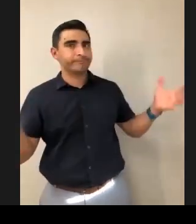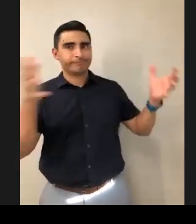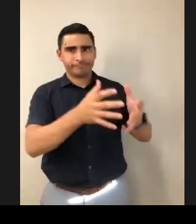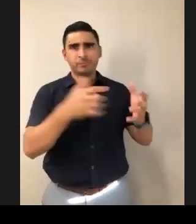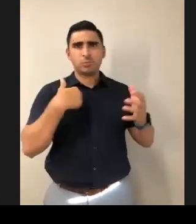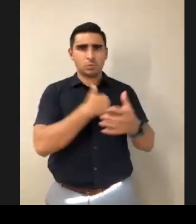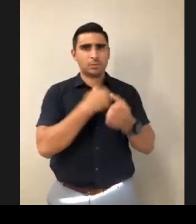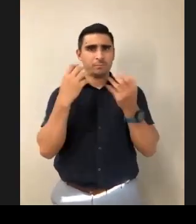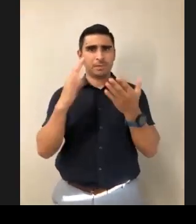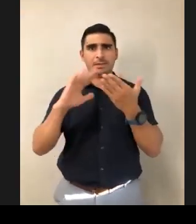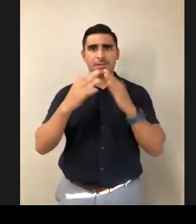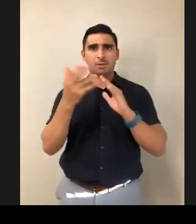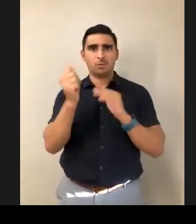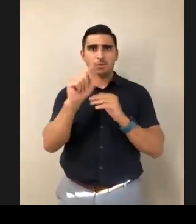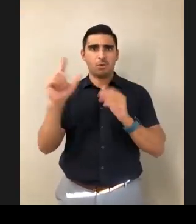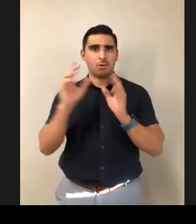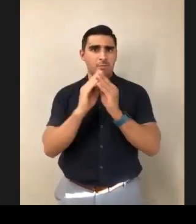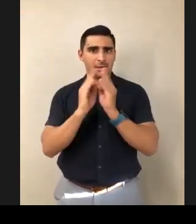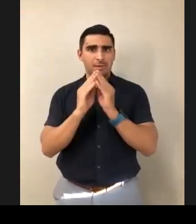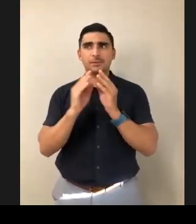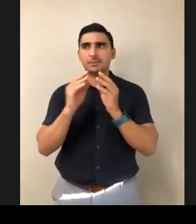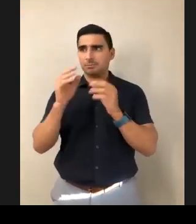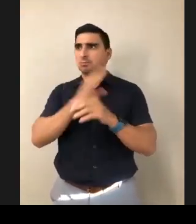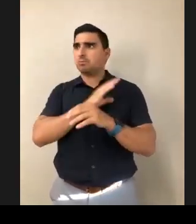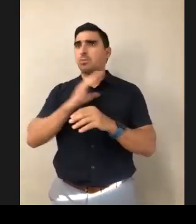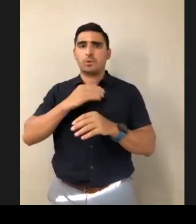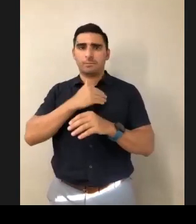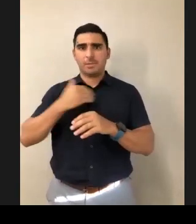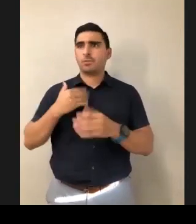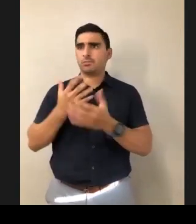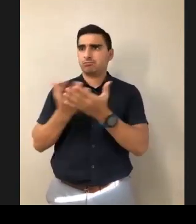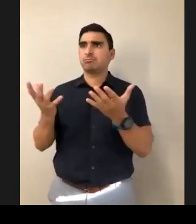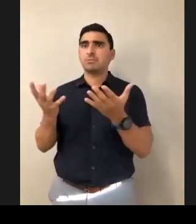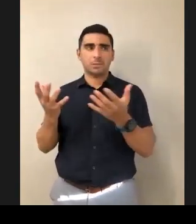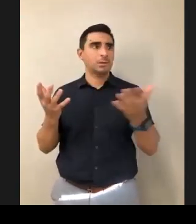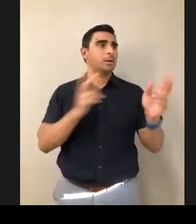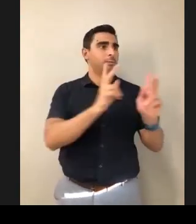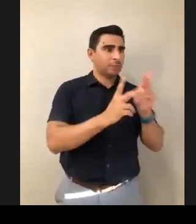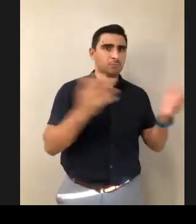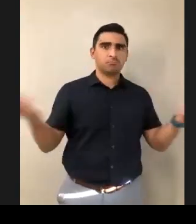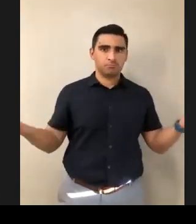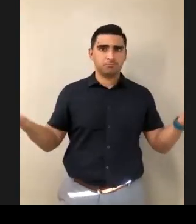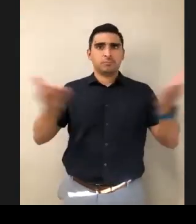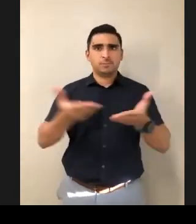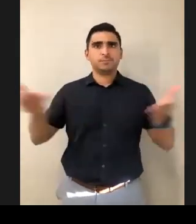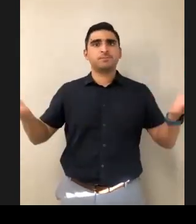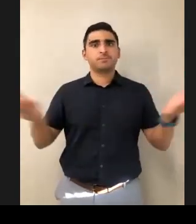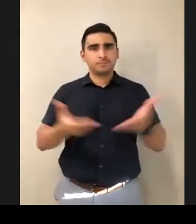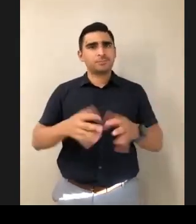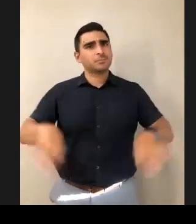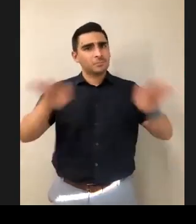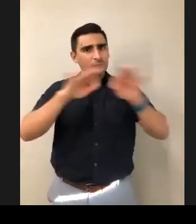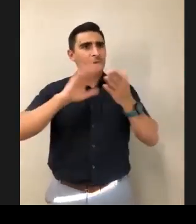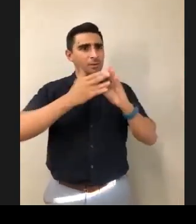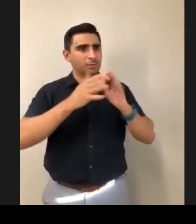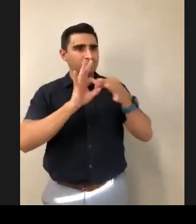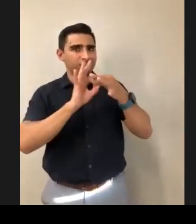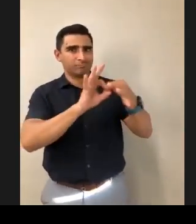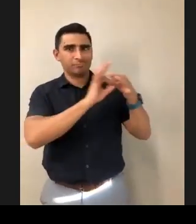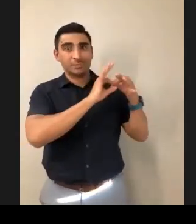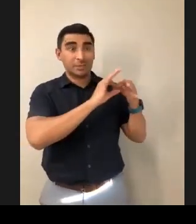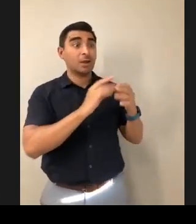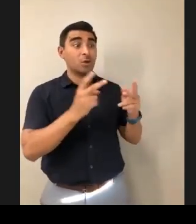on, our community, our board members, et cetera. So I think a lot of it's going to be community engagement and really in the vulnerable communities,